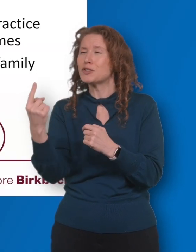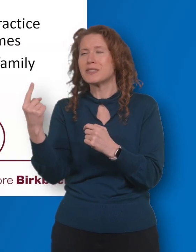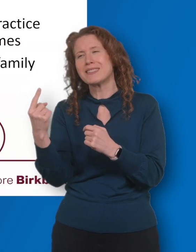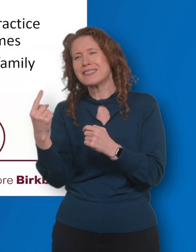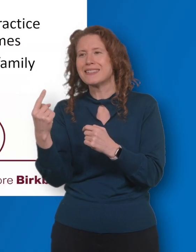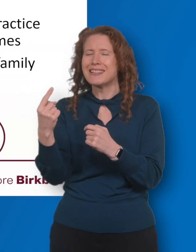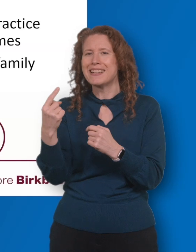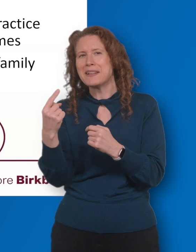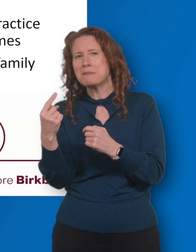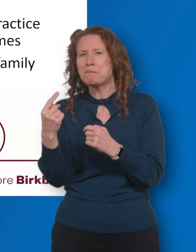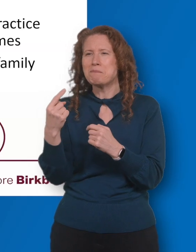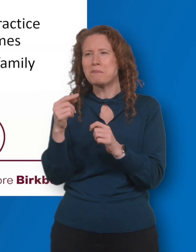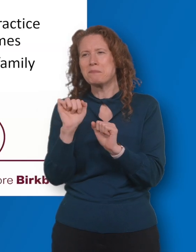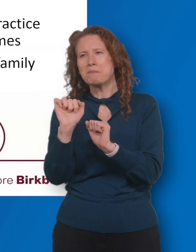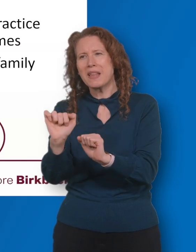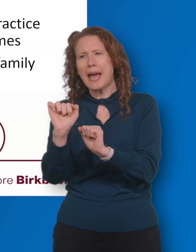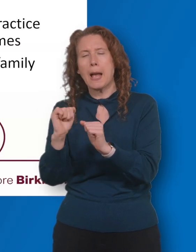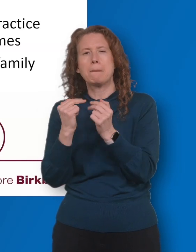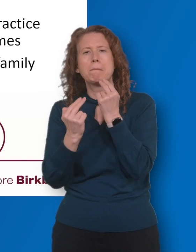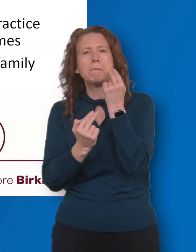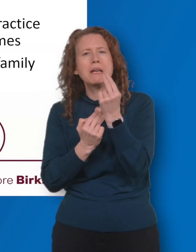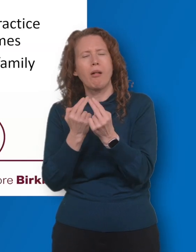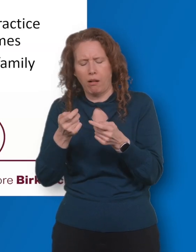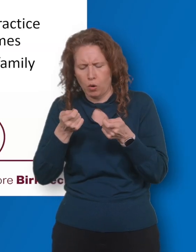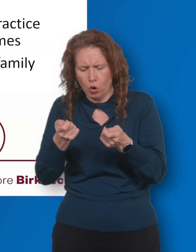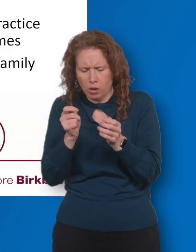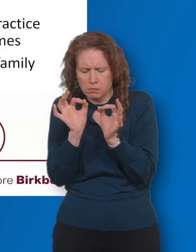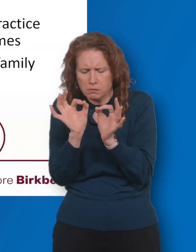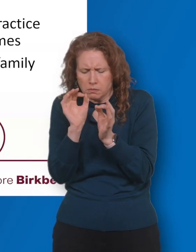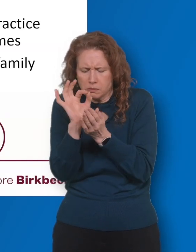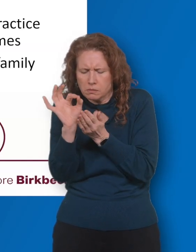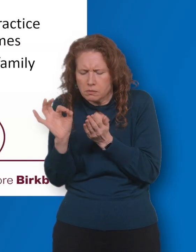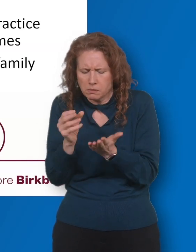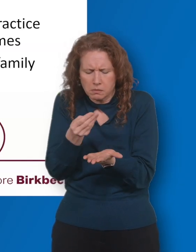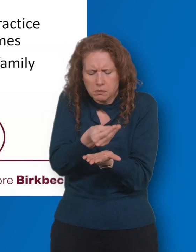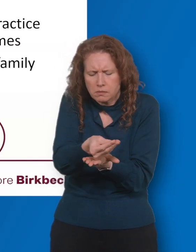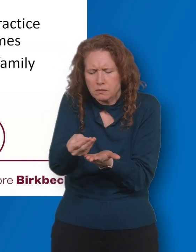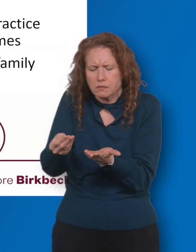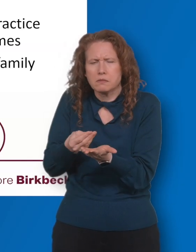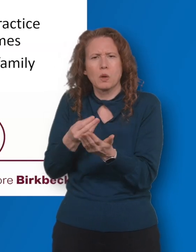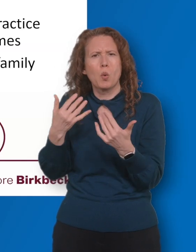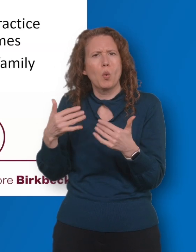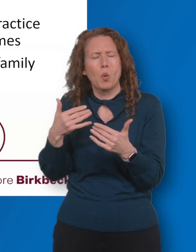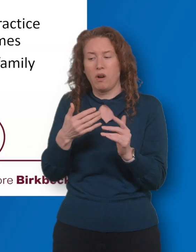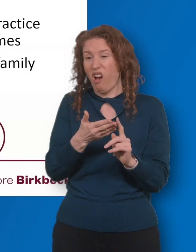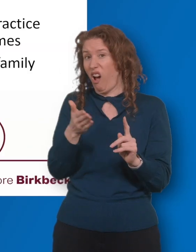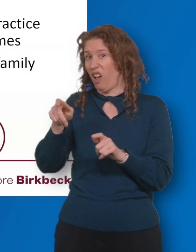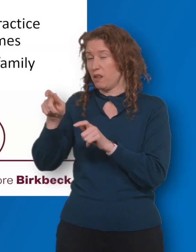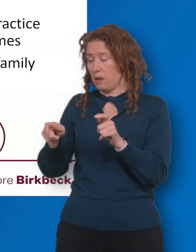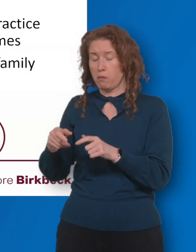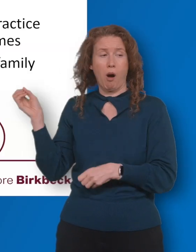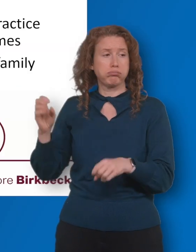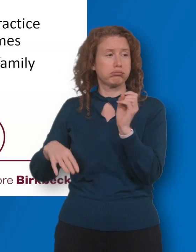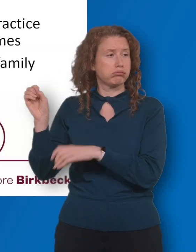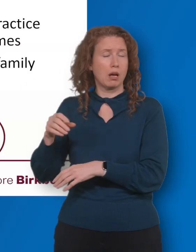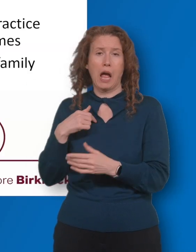home-prepared meal is a work of art. It's beautifully laid out, through to people who would rather stuff down a sandwich